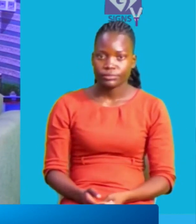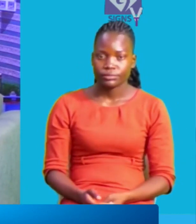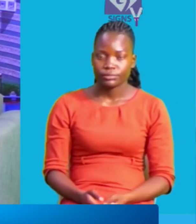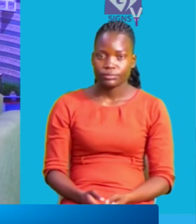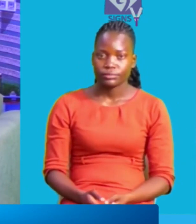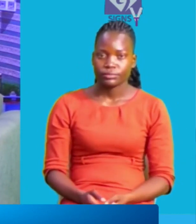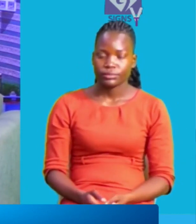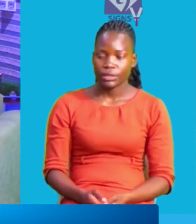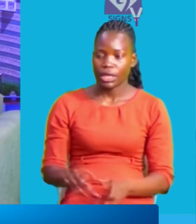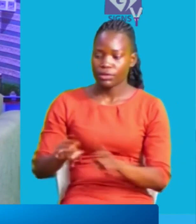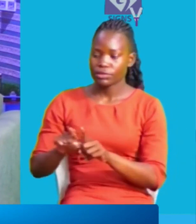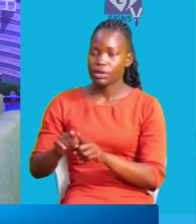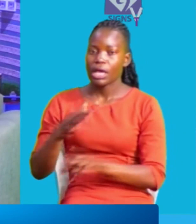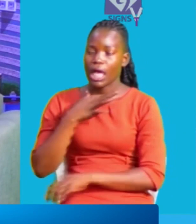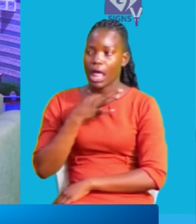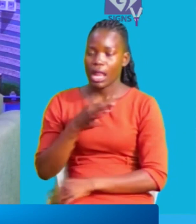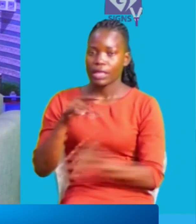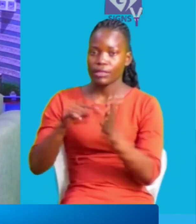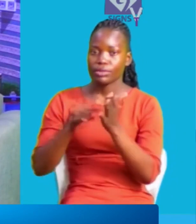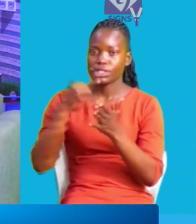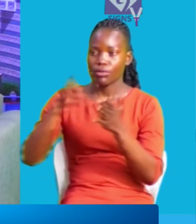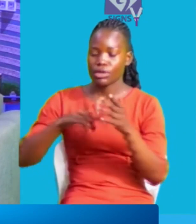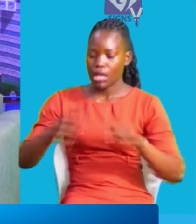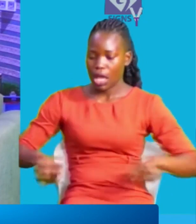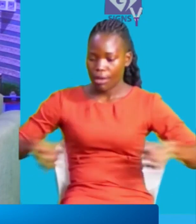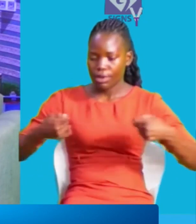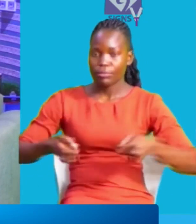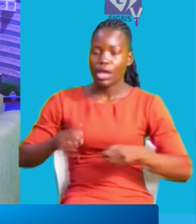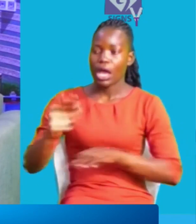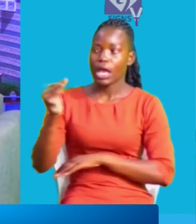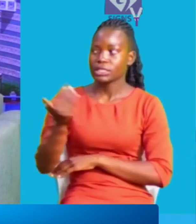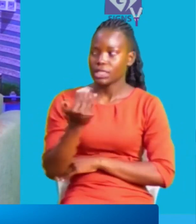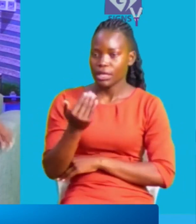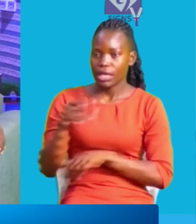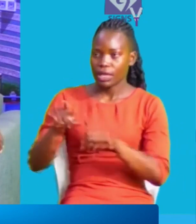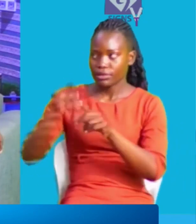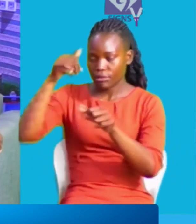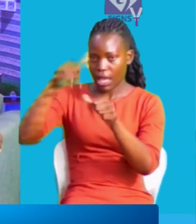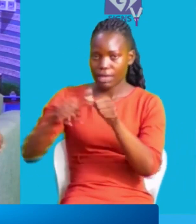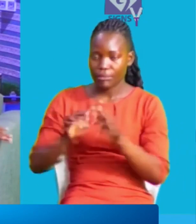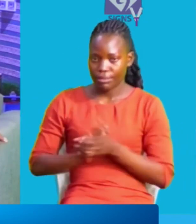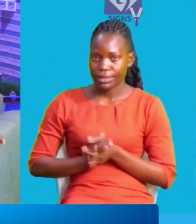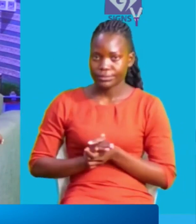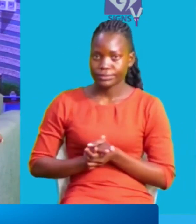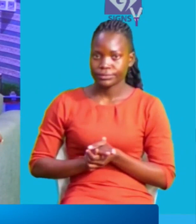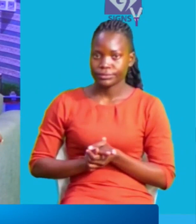And I like the point that you've brought, that a wheelchair user asked you. And I